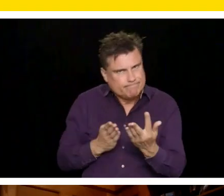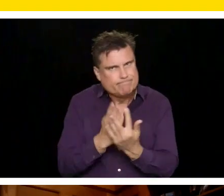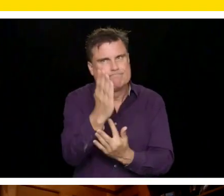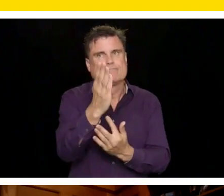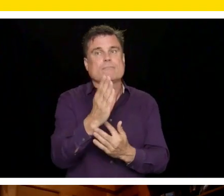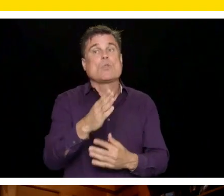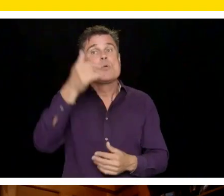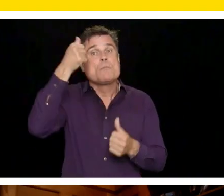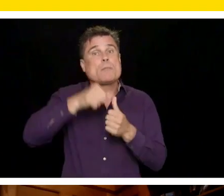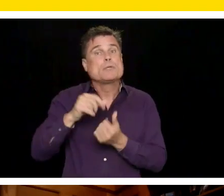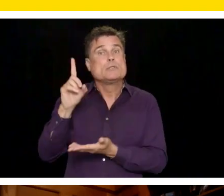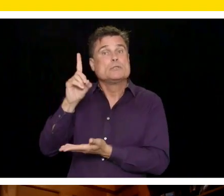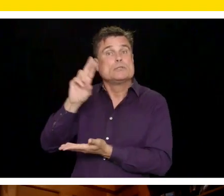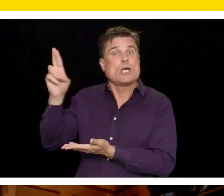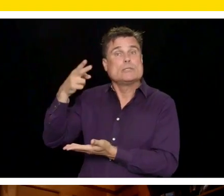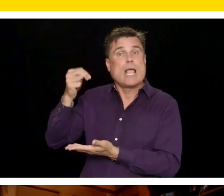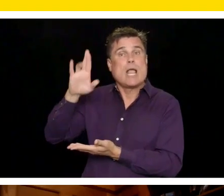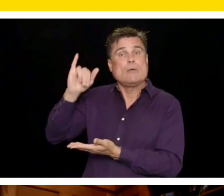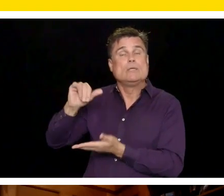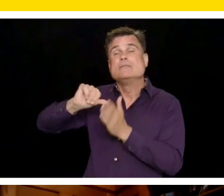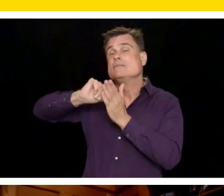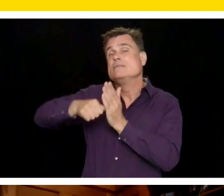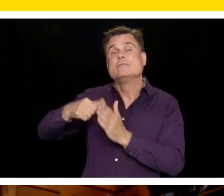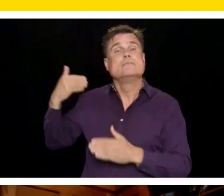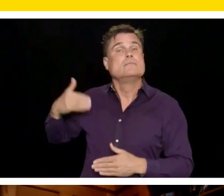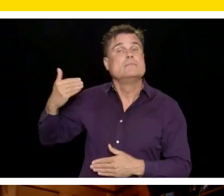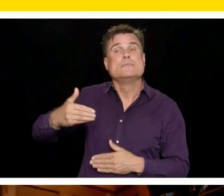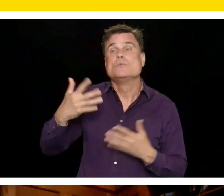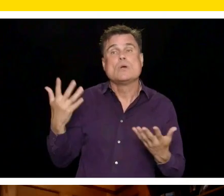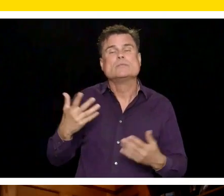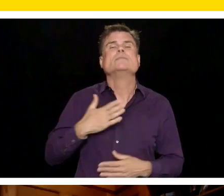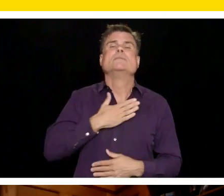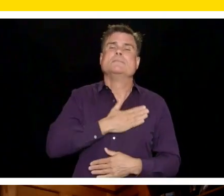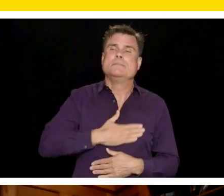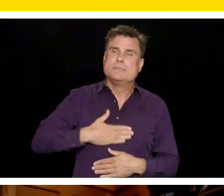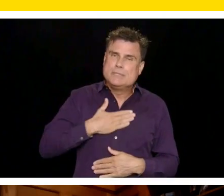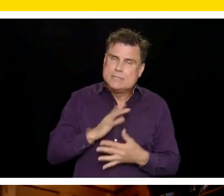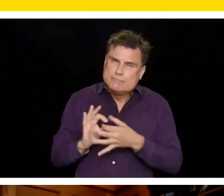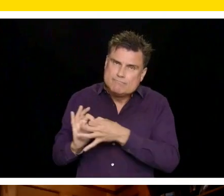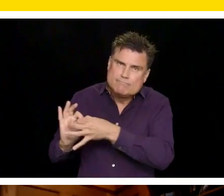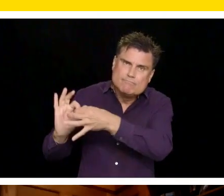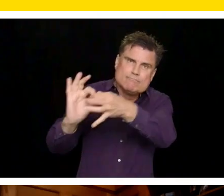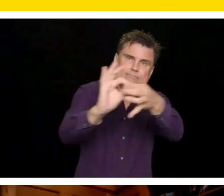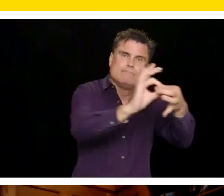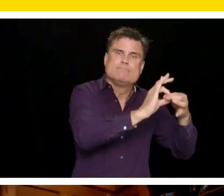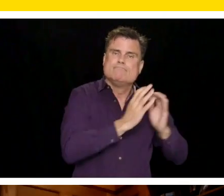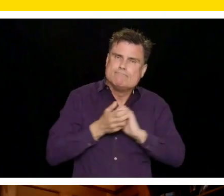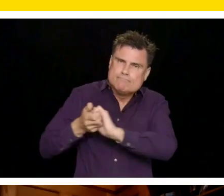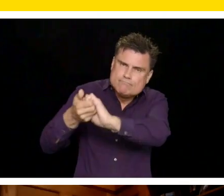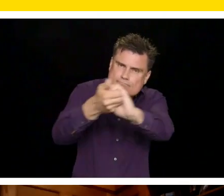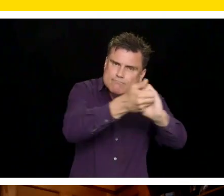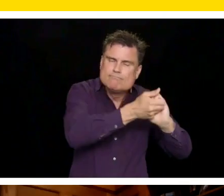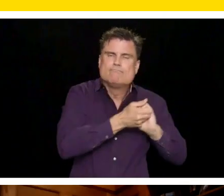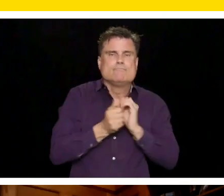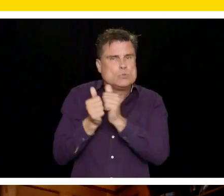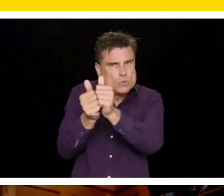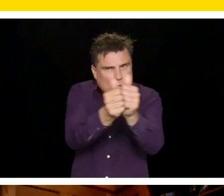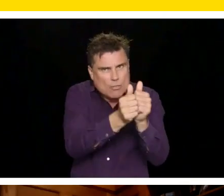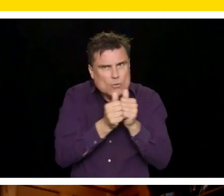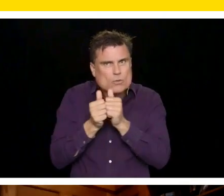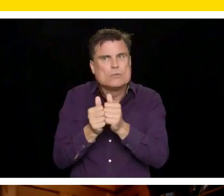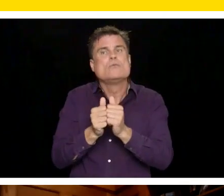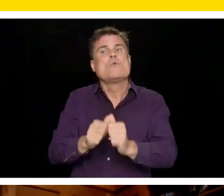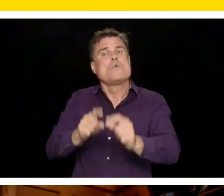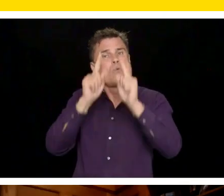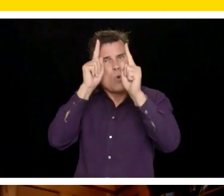to continue to keep our curve flat and protect our communities and those we care for most.